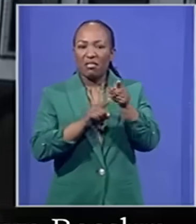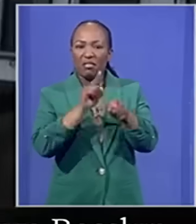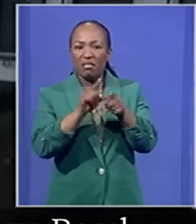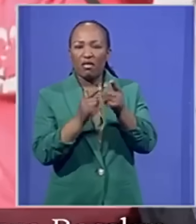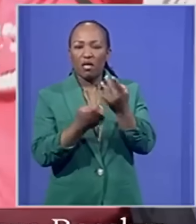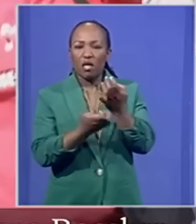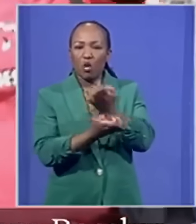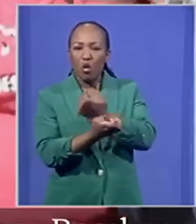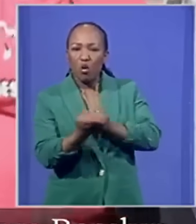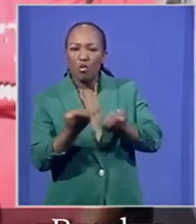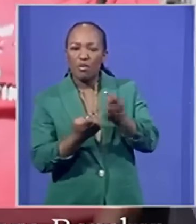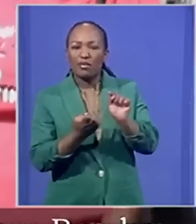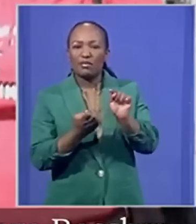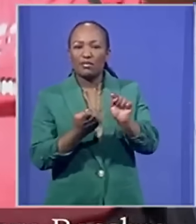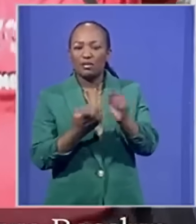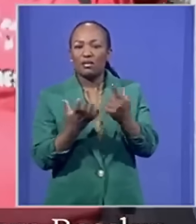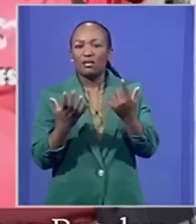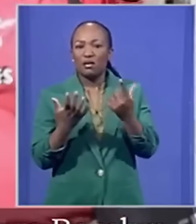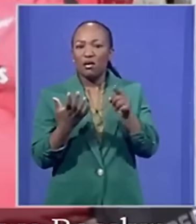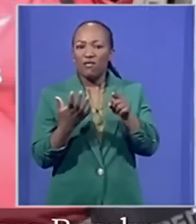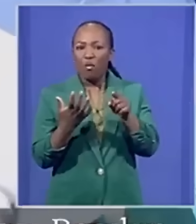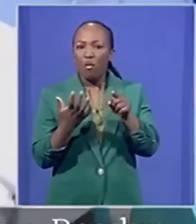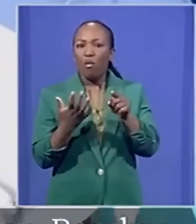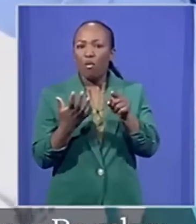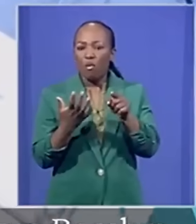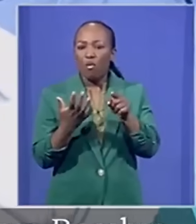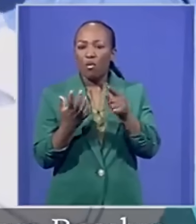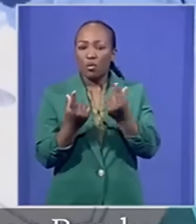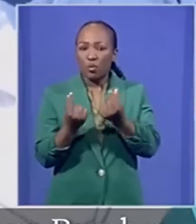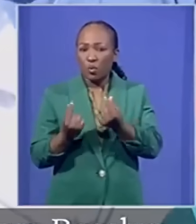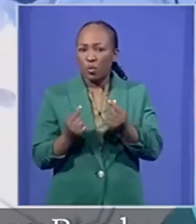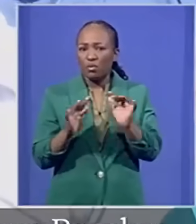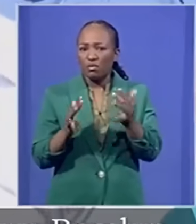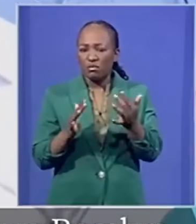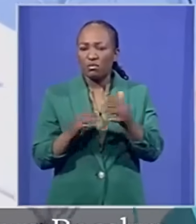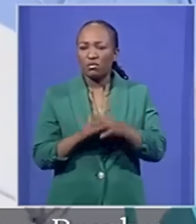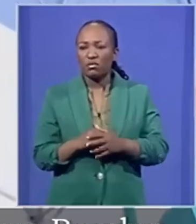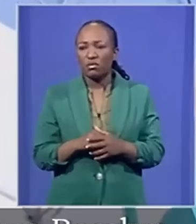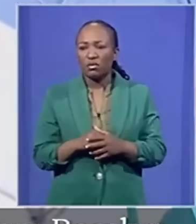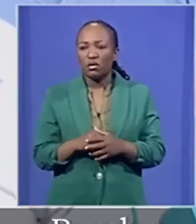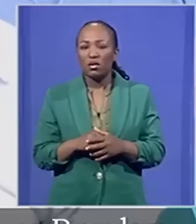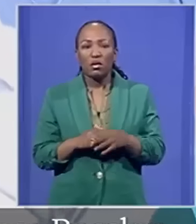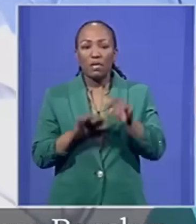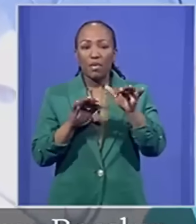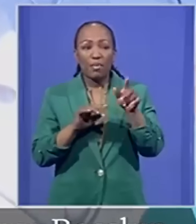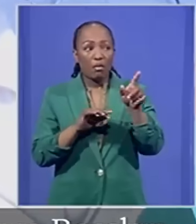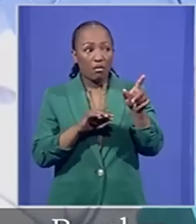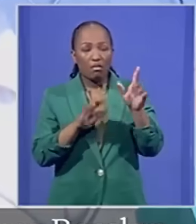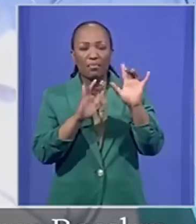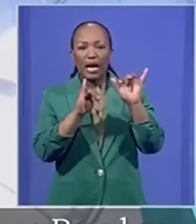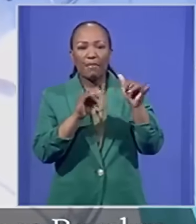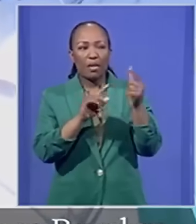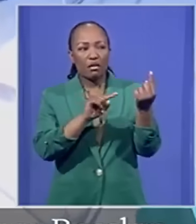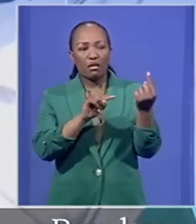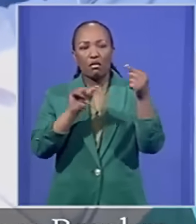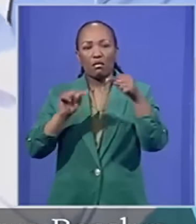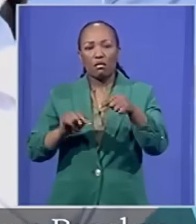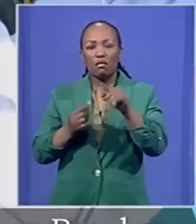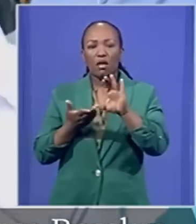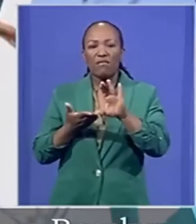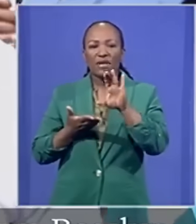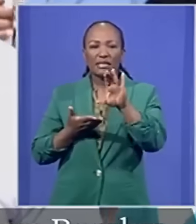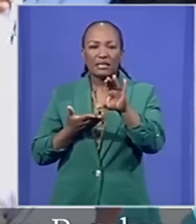e retelelwang ke go ngoka dipeeletso. When they came as investors, they came with promises. And the promises was that they are going to